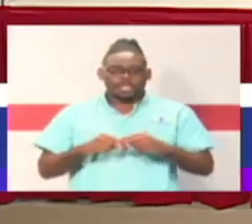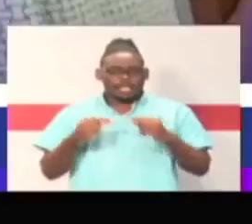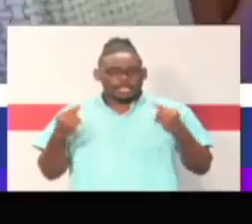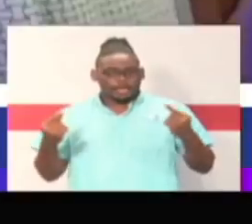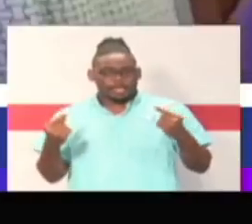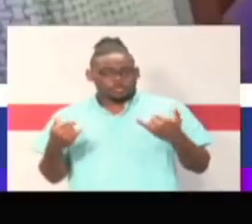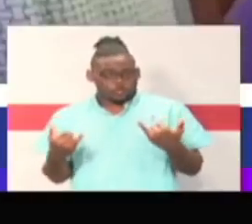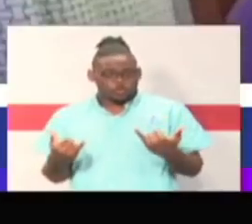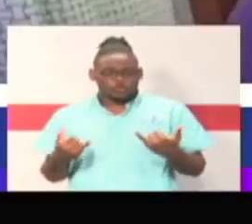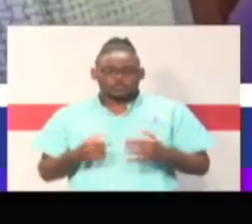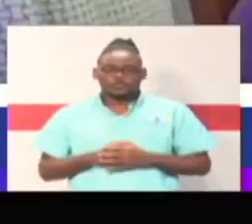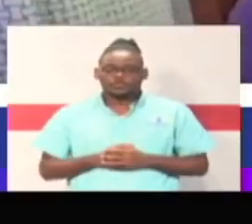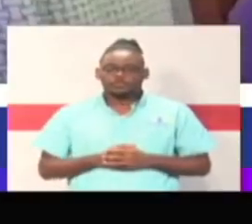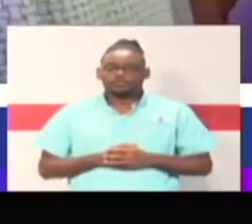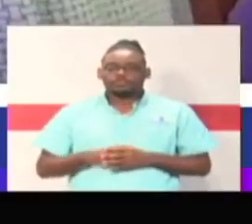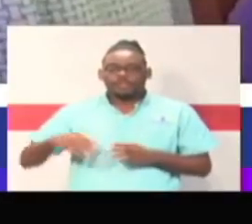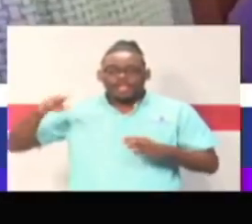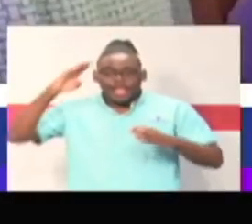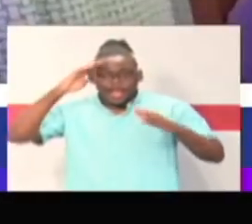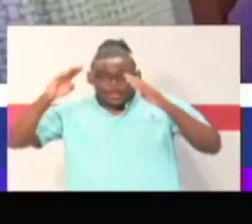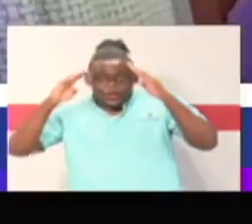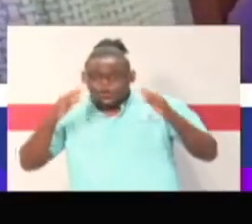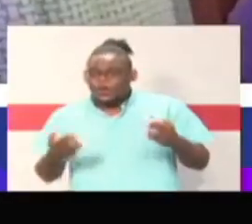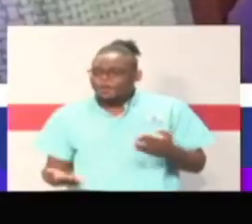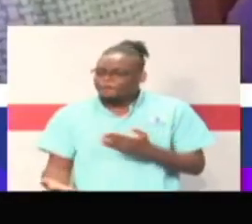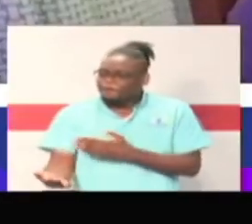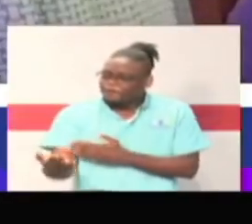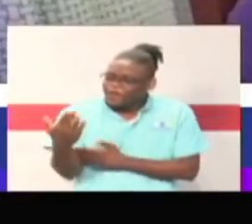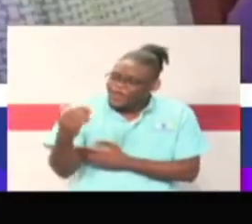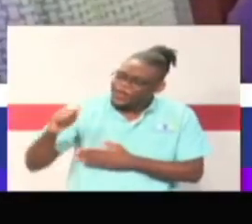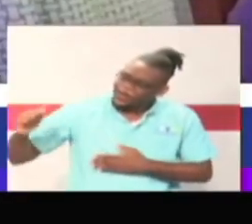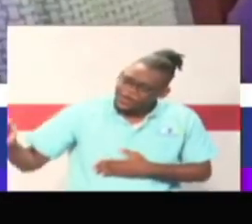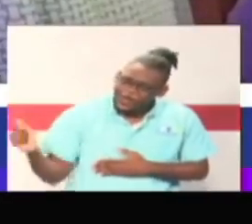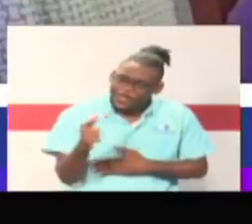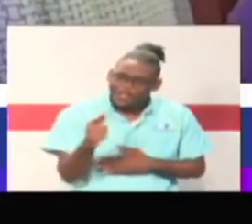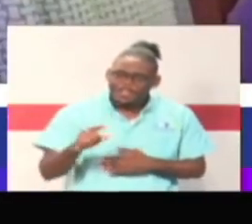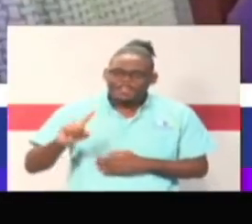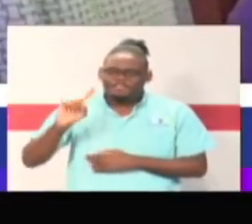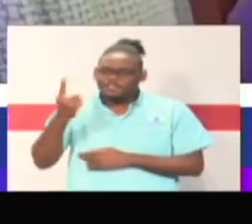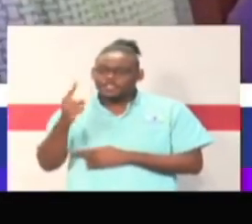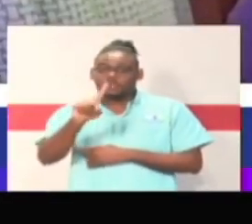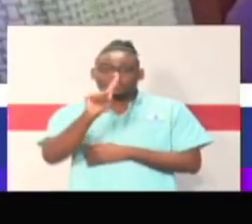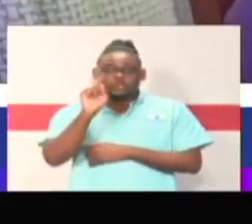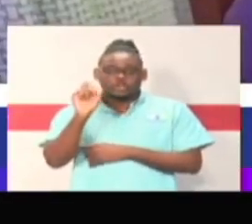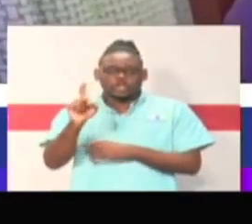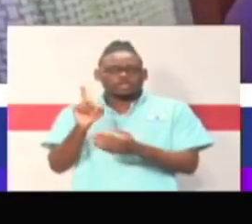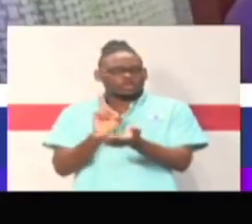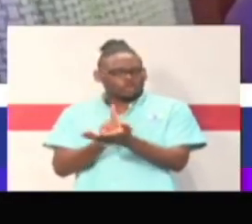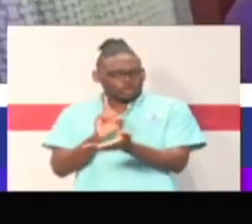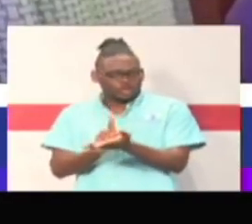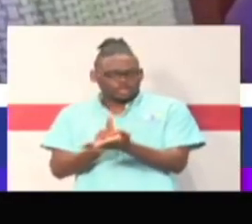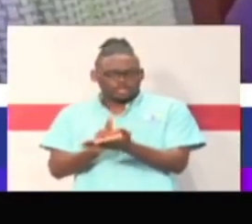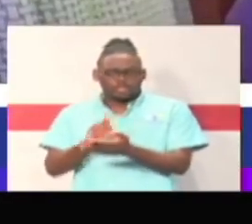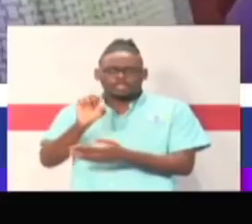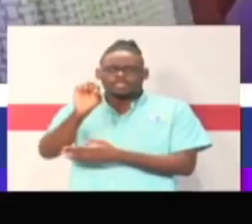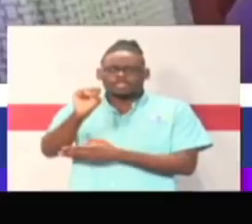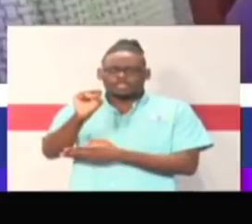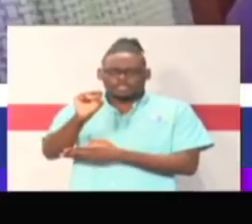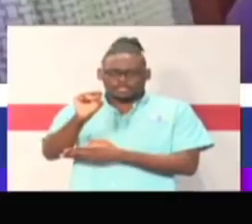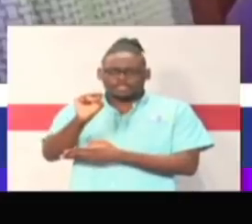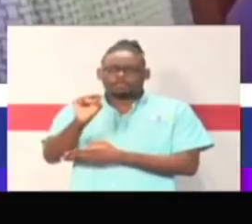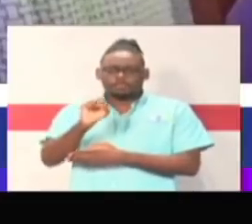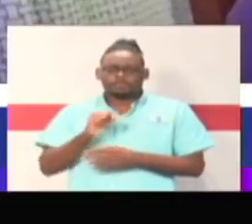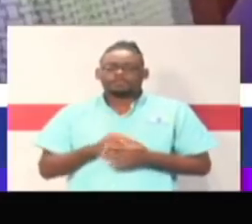Hi, good morning, everyone. Rashad Khan, Guardian Media Limited. My first question this morning is to Dr. Sujisingh. Dr. Sujisingh, could